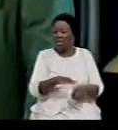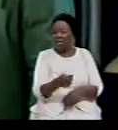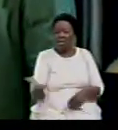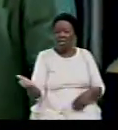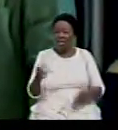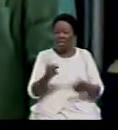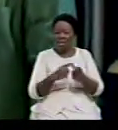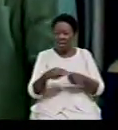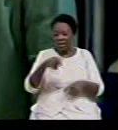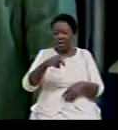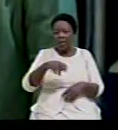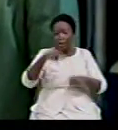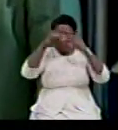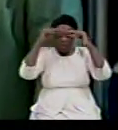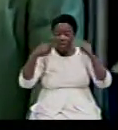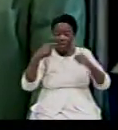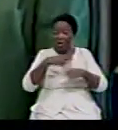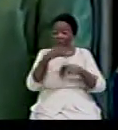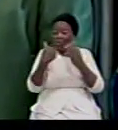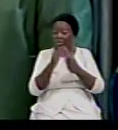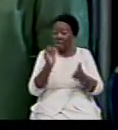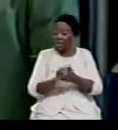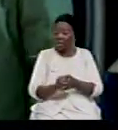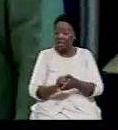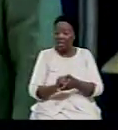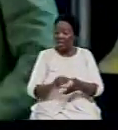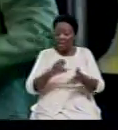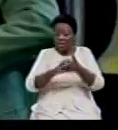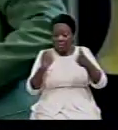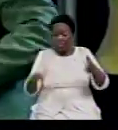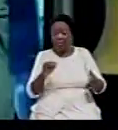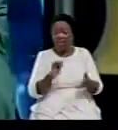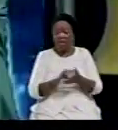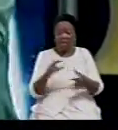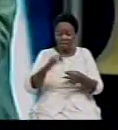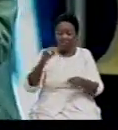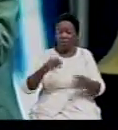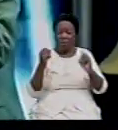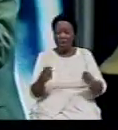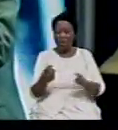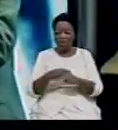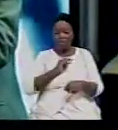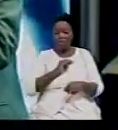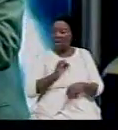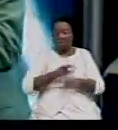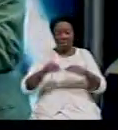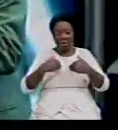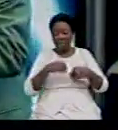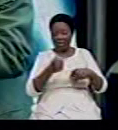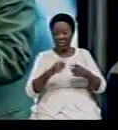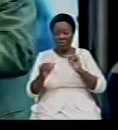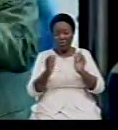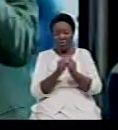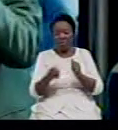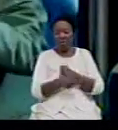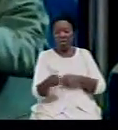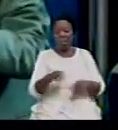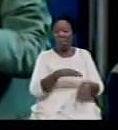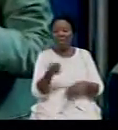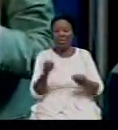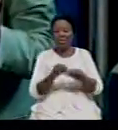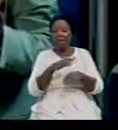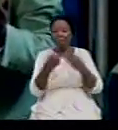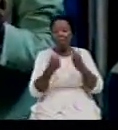things that decrease spiritual power, I don't have anything to do with them anymore. All the pleasures of Egypt,